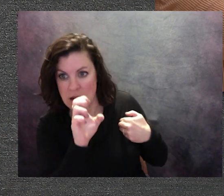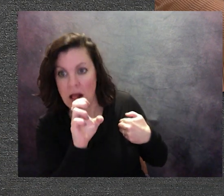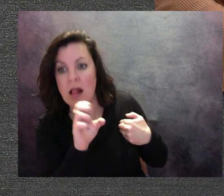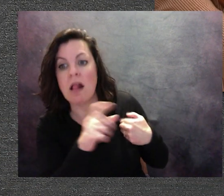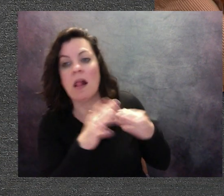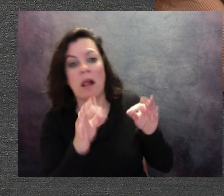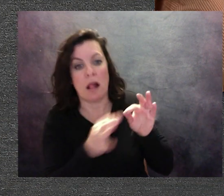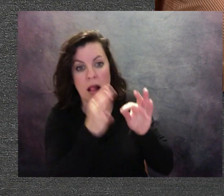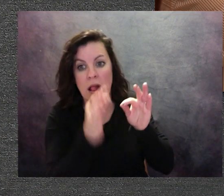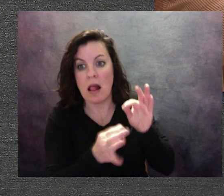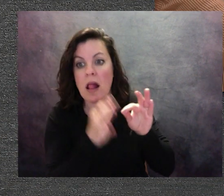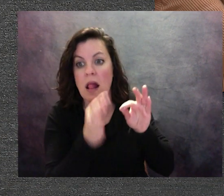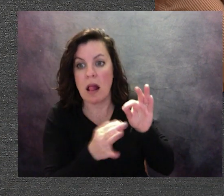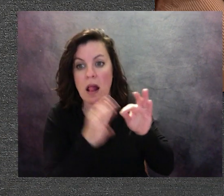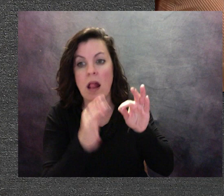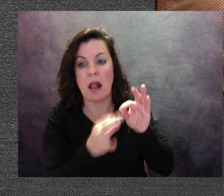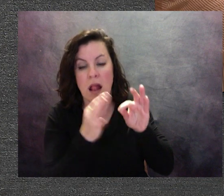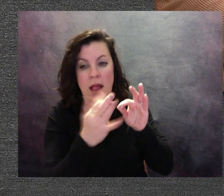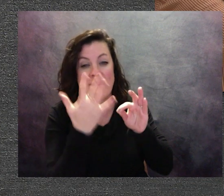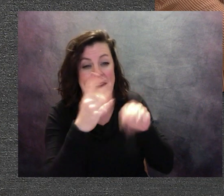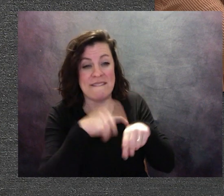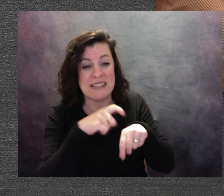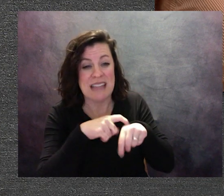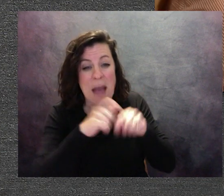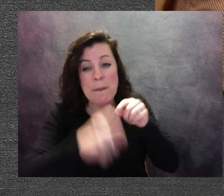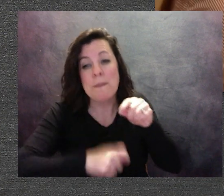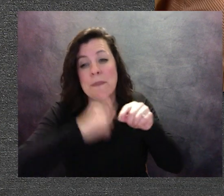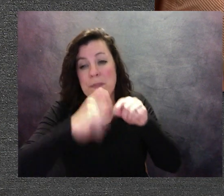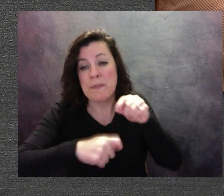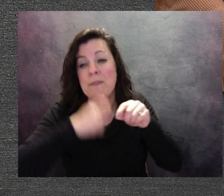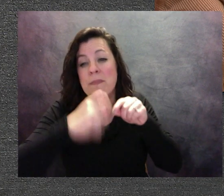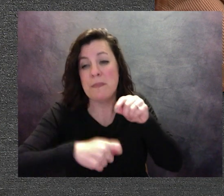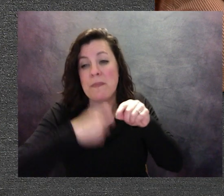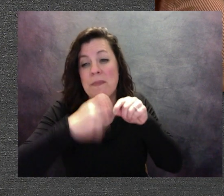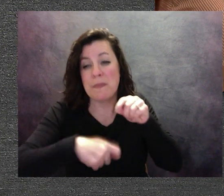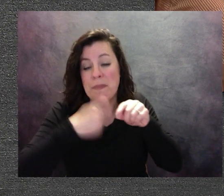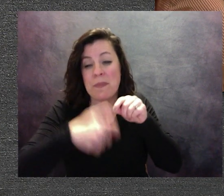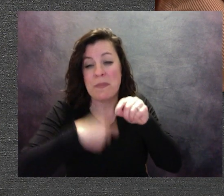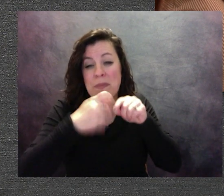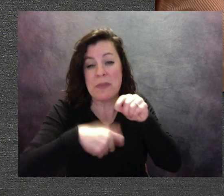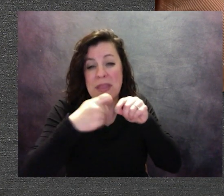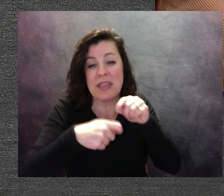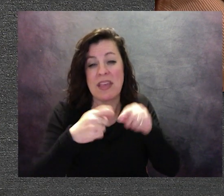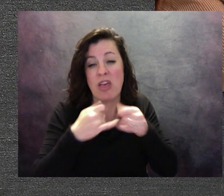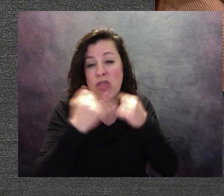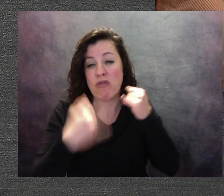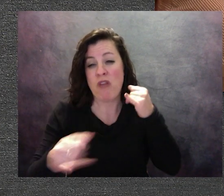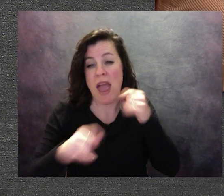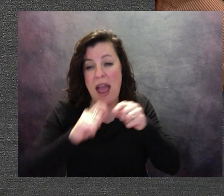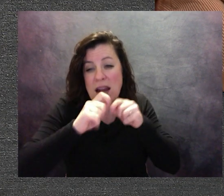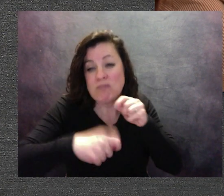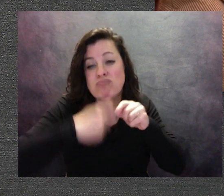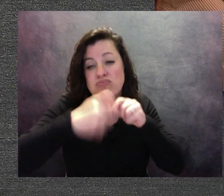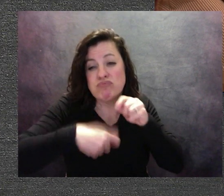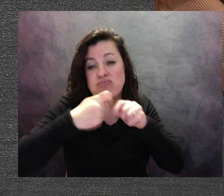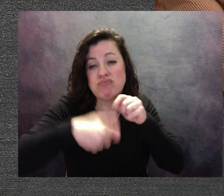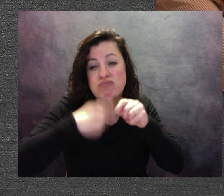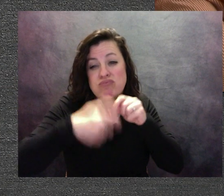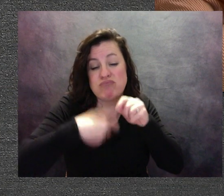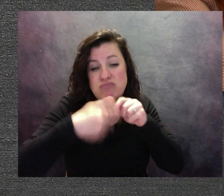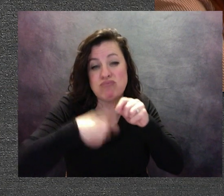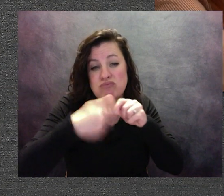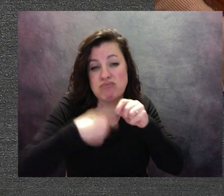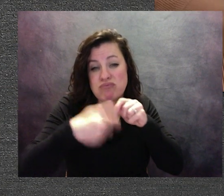horseshoe magnet 5 times, 10 times, 20 times. He's rubbing the needle on the